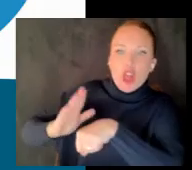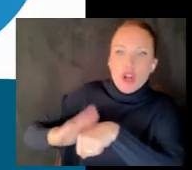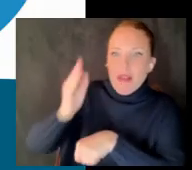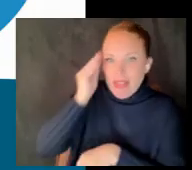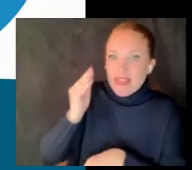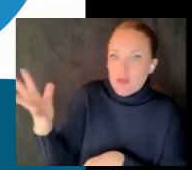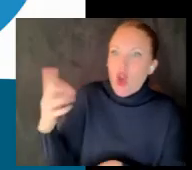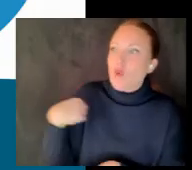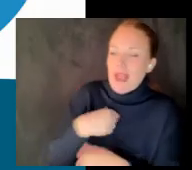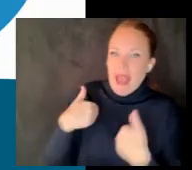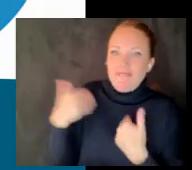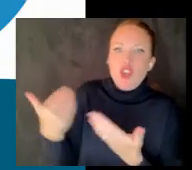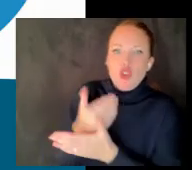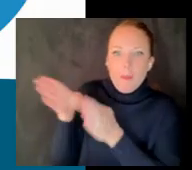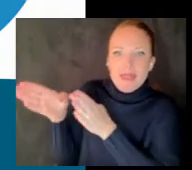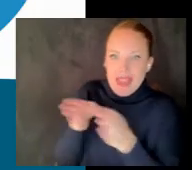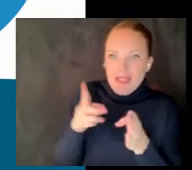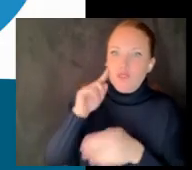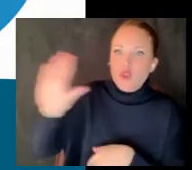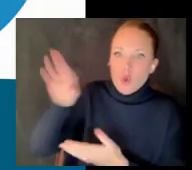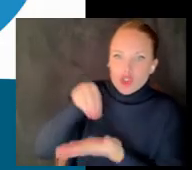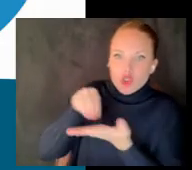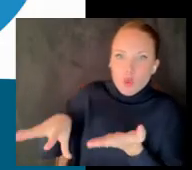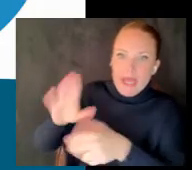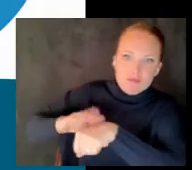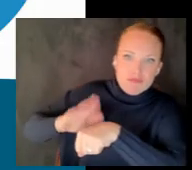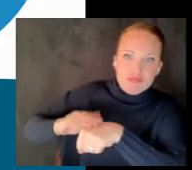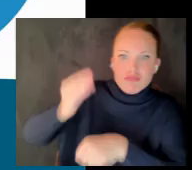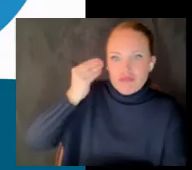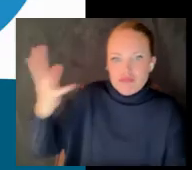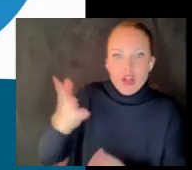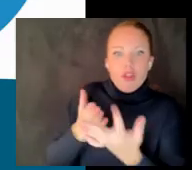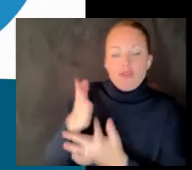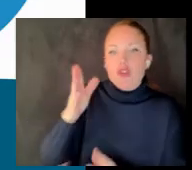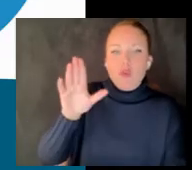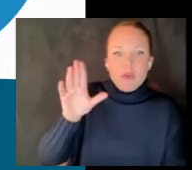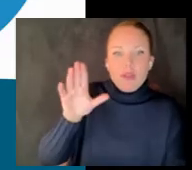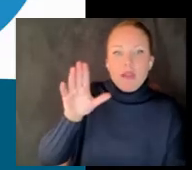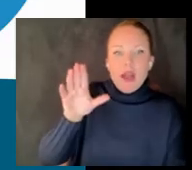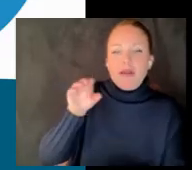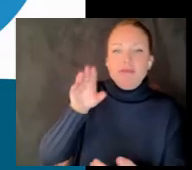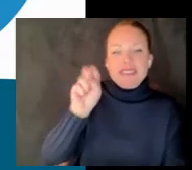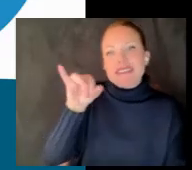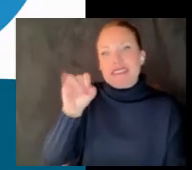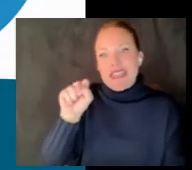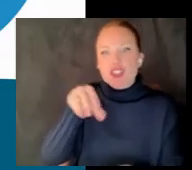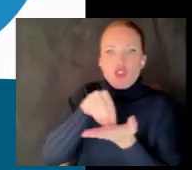plan exists, which can then be accessed through the Student Information System, or SIS, or a program that staff have